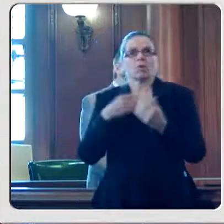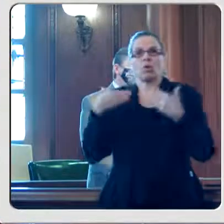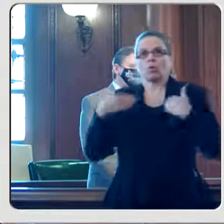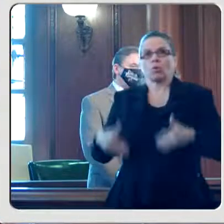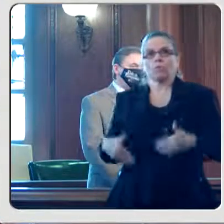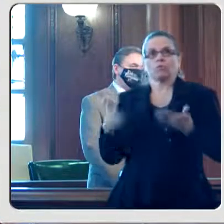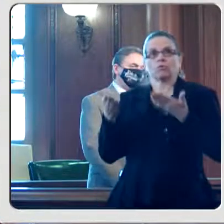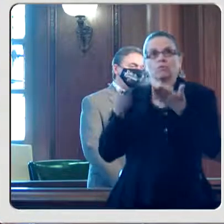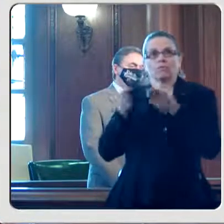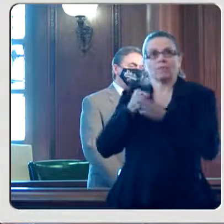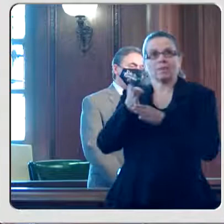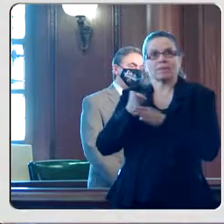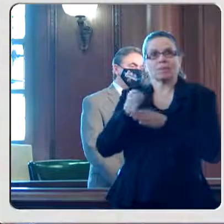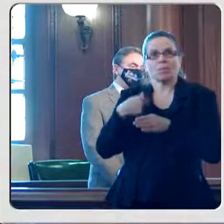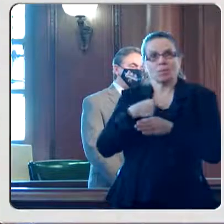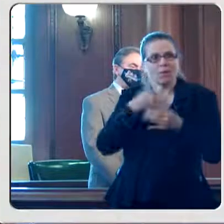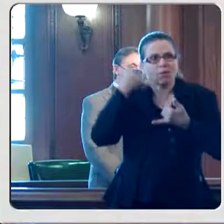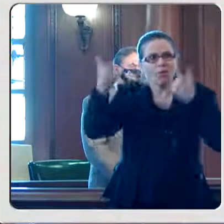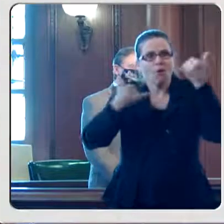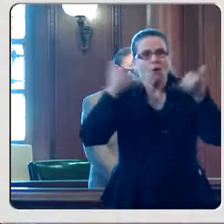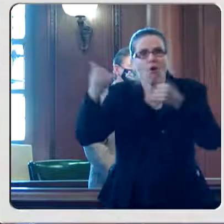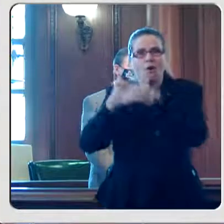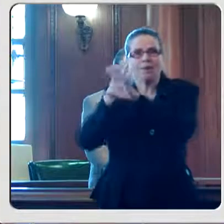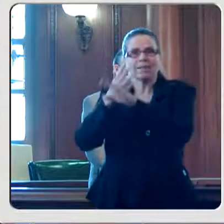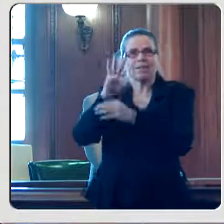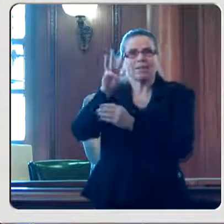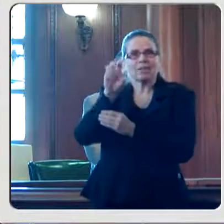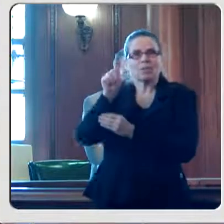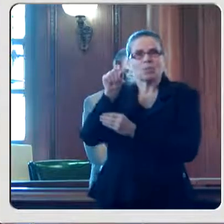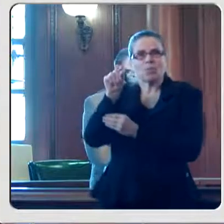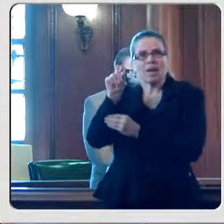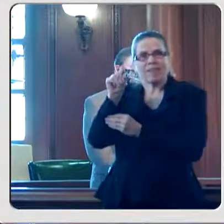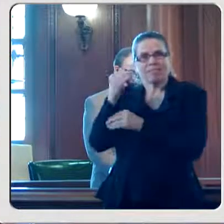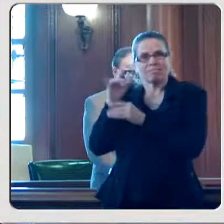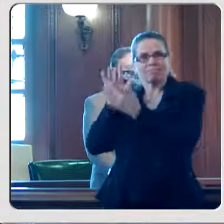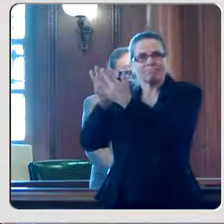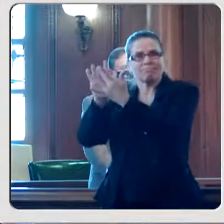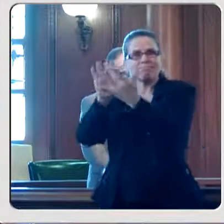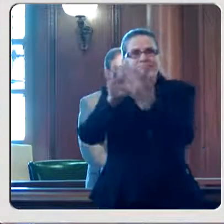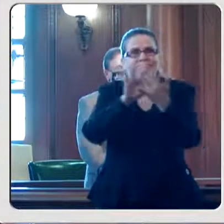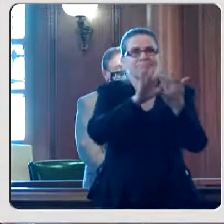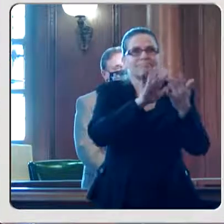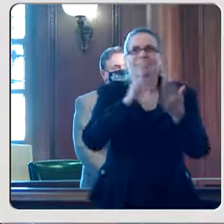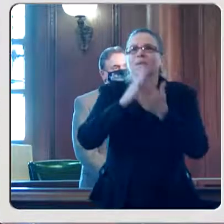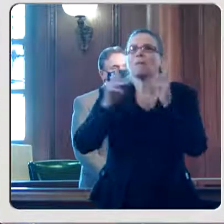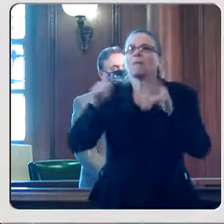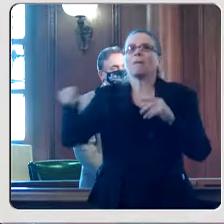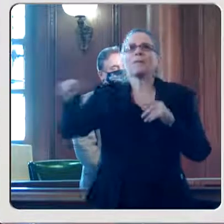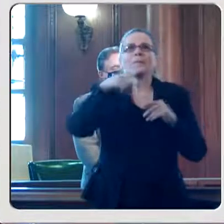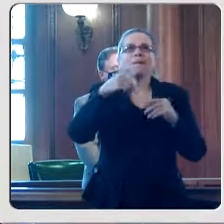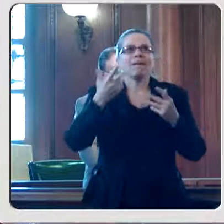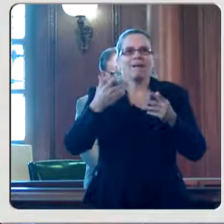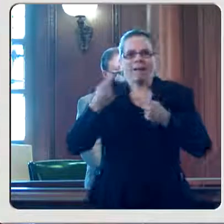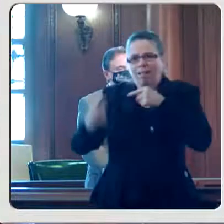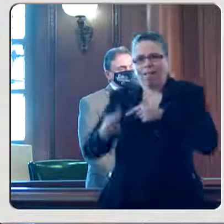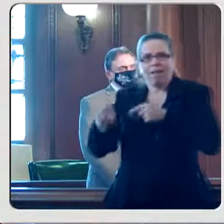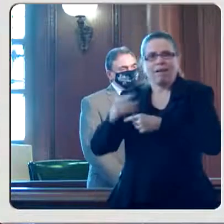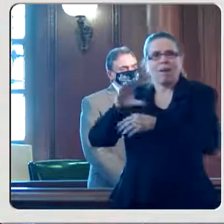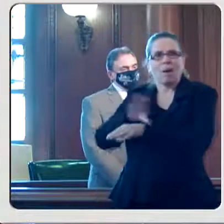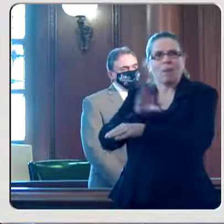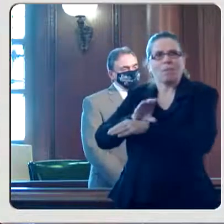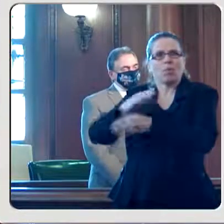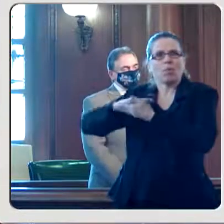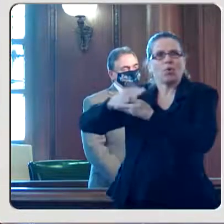616 calls to help our seniors, and Elder Affairs took 612